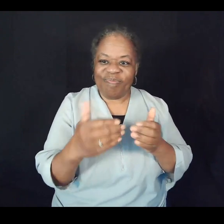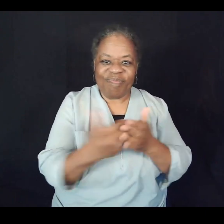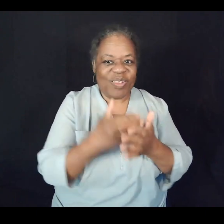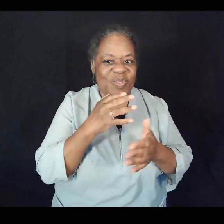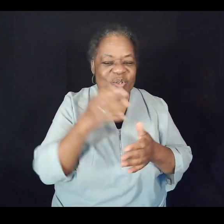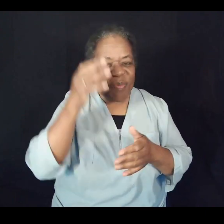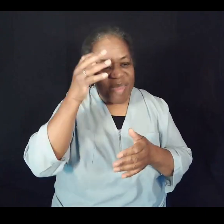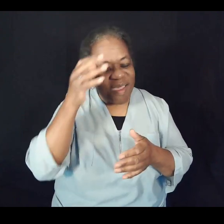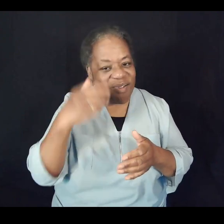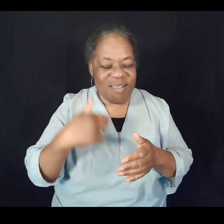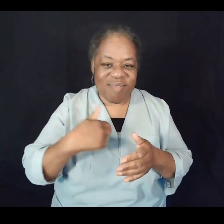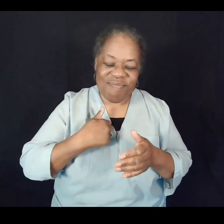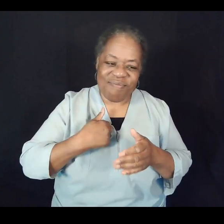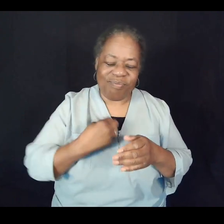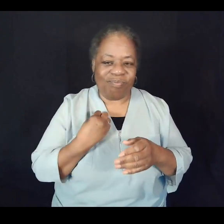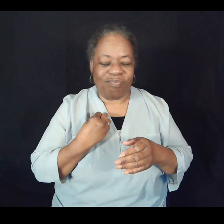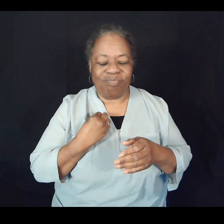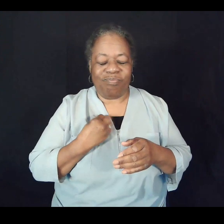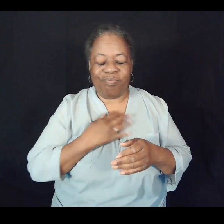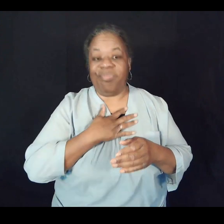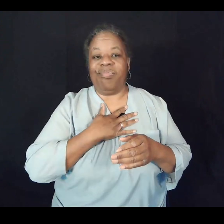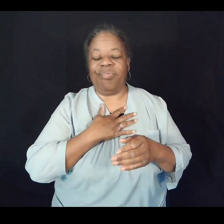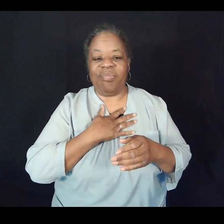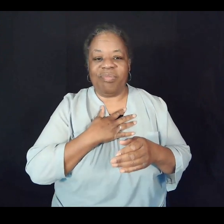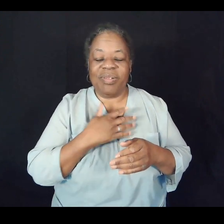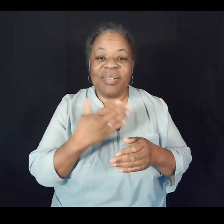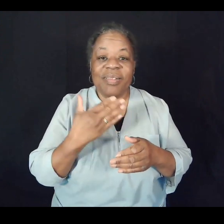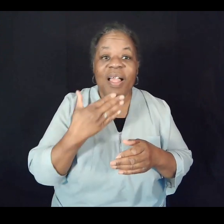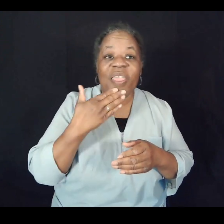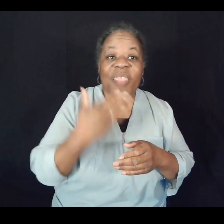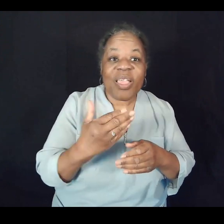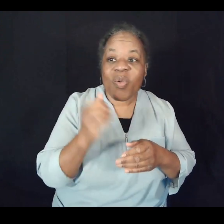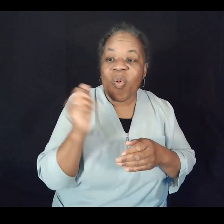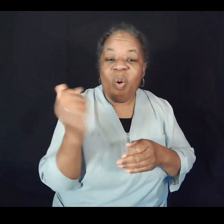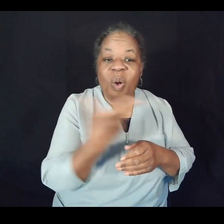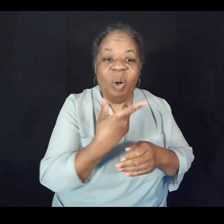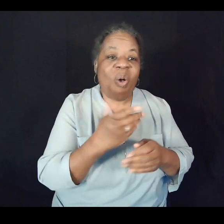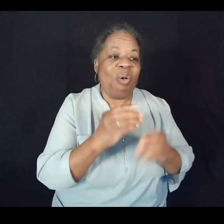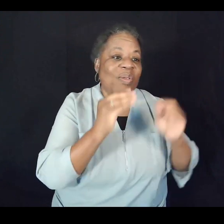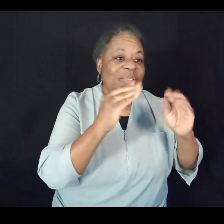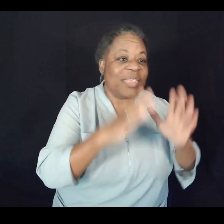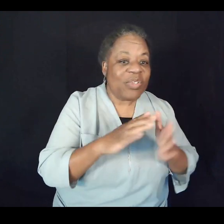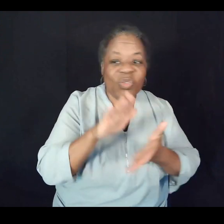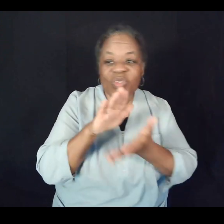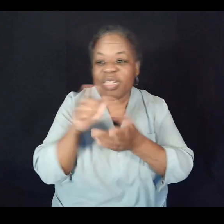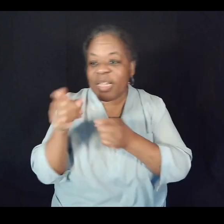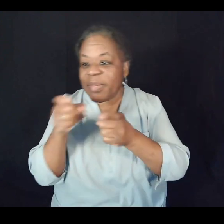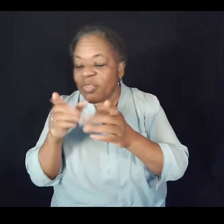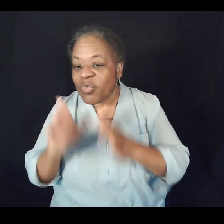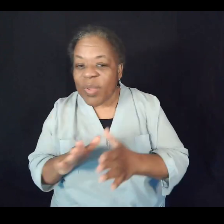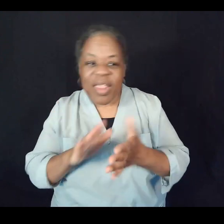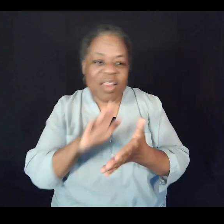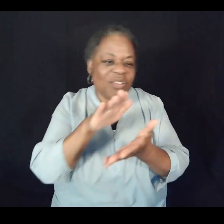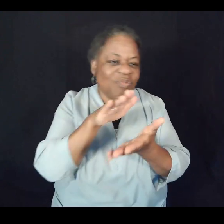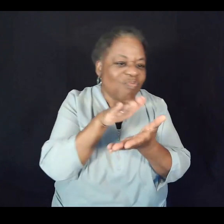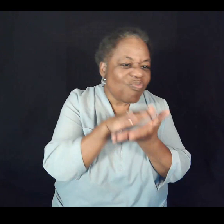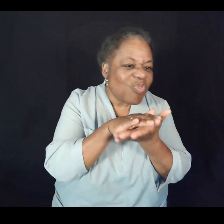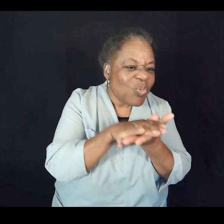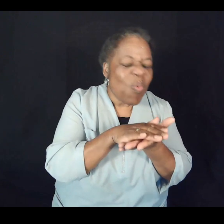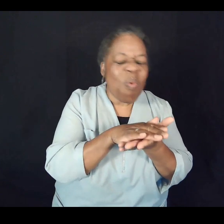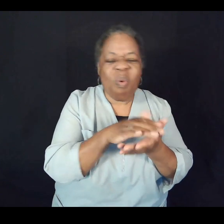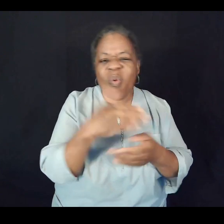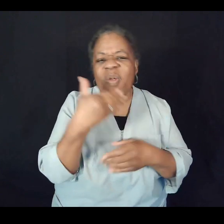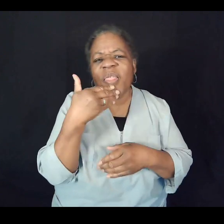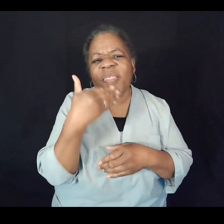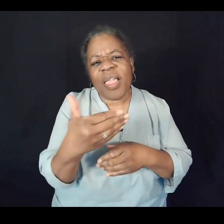to say thank you to all the teachers and school administrators out there that work hard to provide meaningful experiences for children.